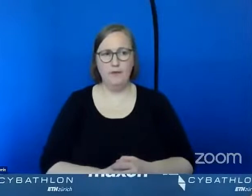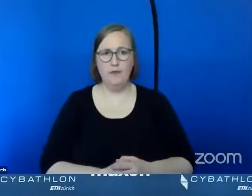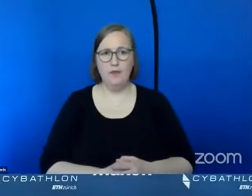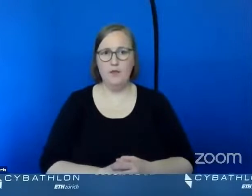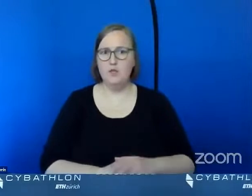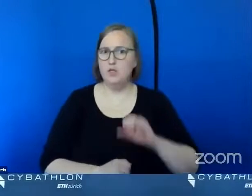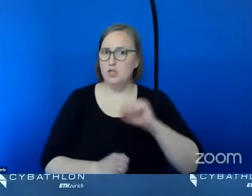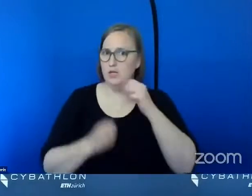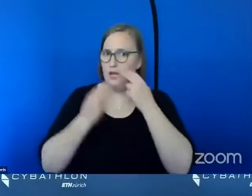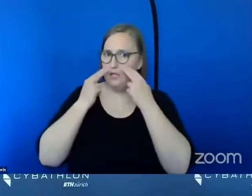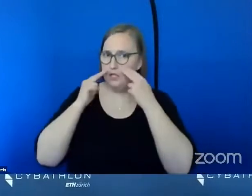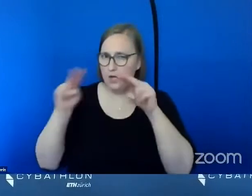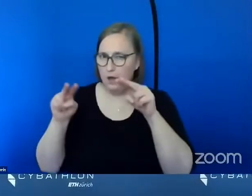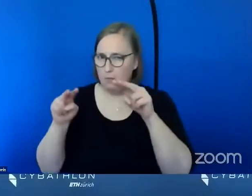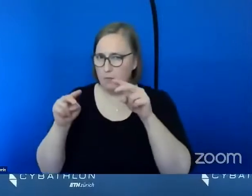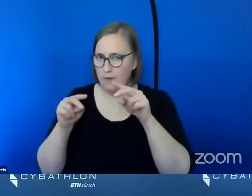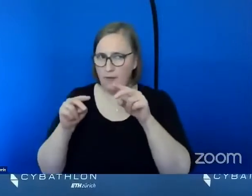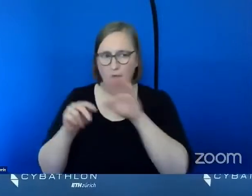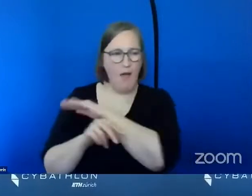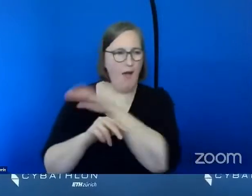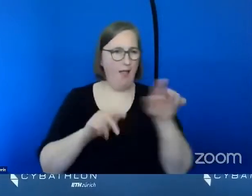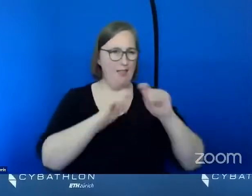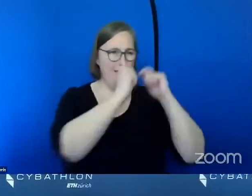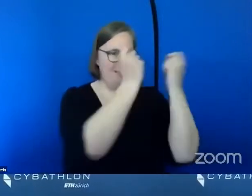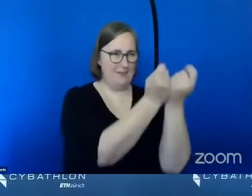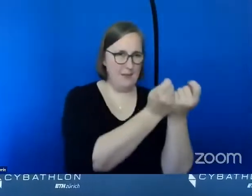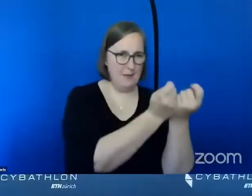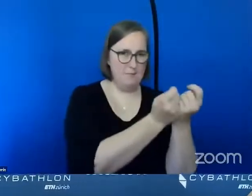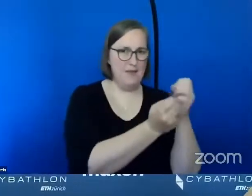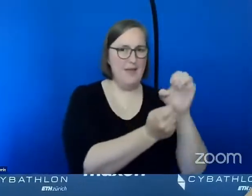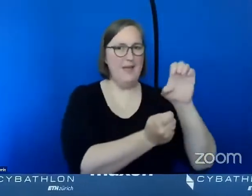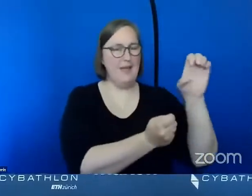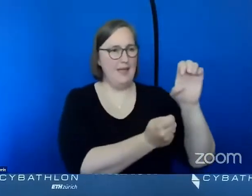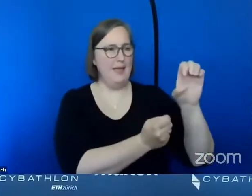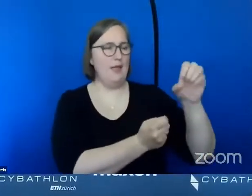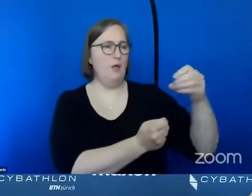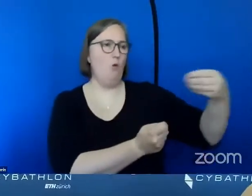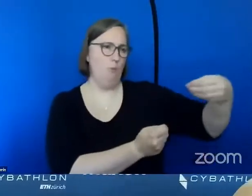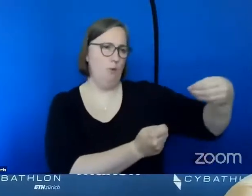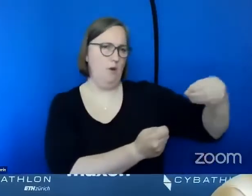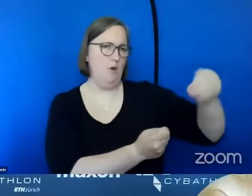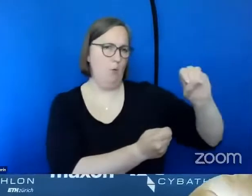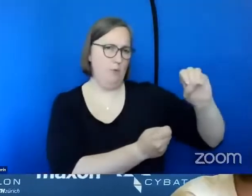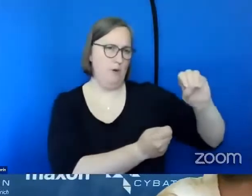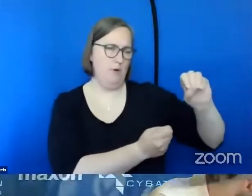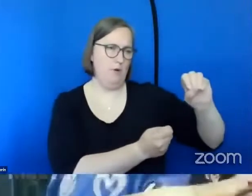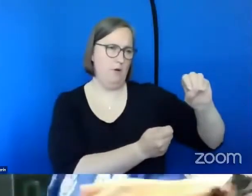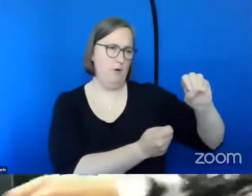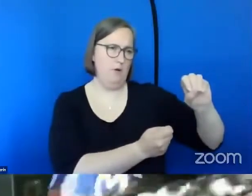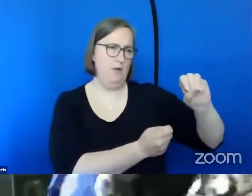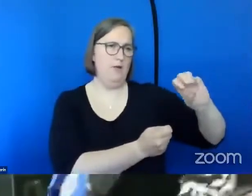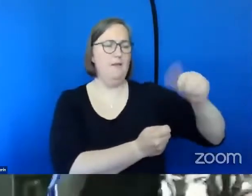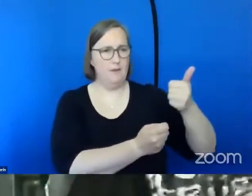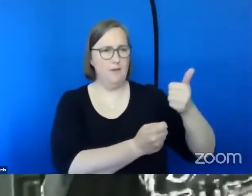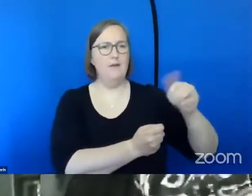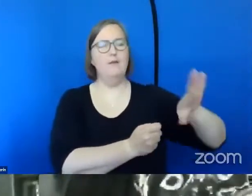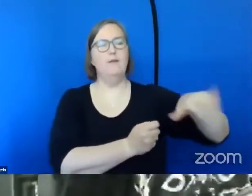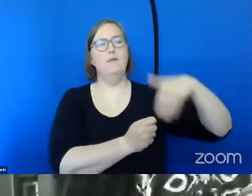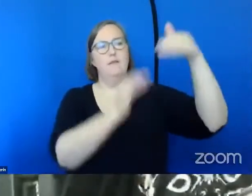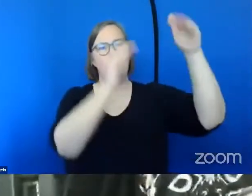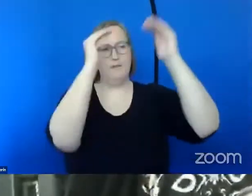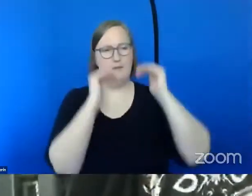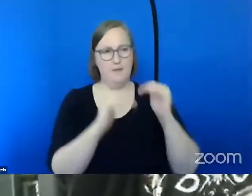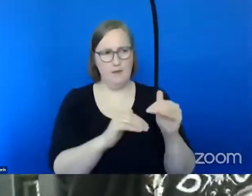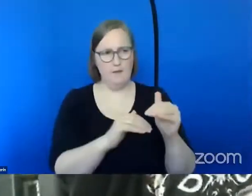close, Magnus Nitschke with the second of the Opera teams here. He was about to easily beat. He actually had